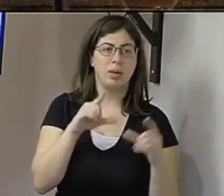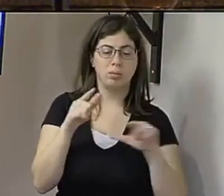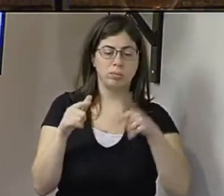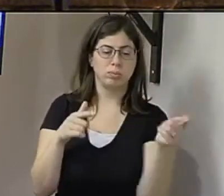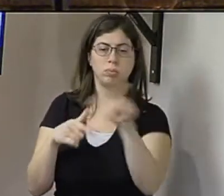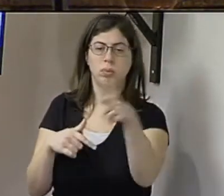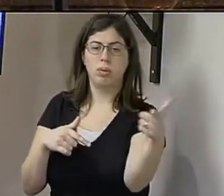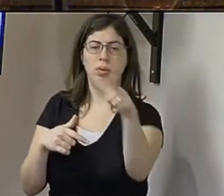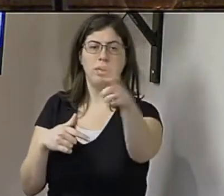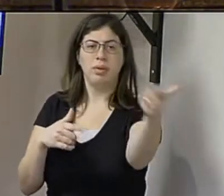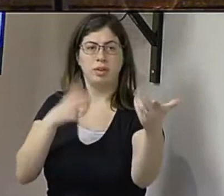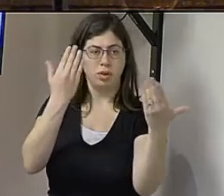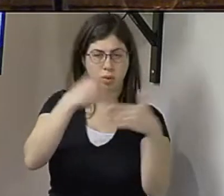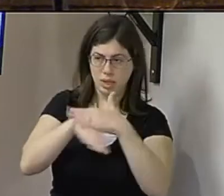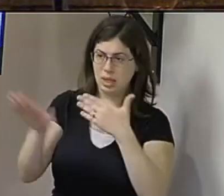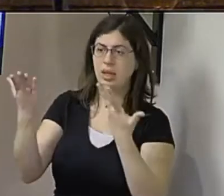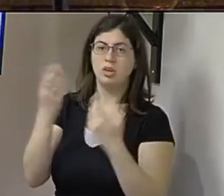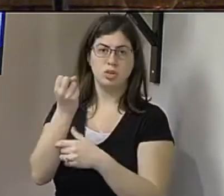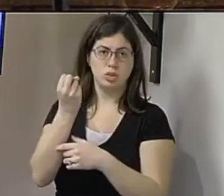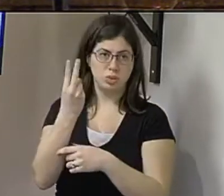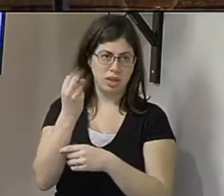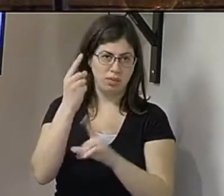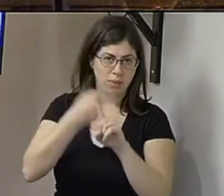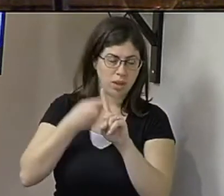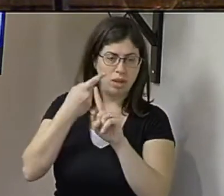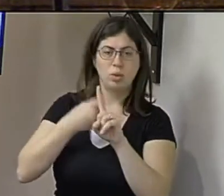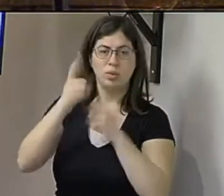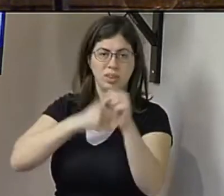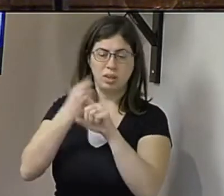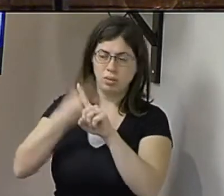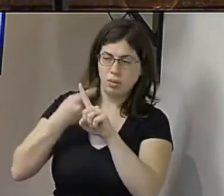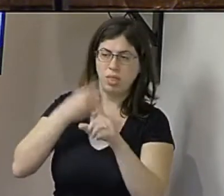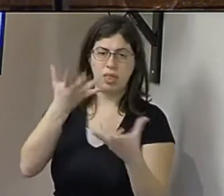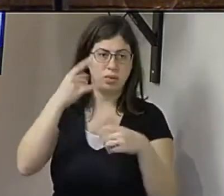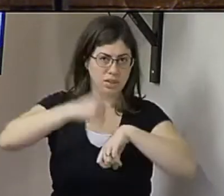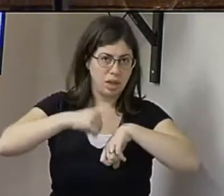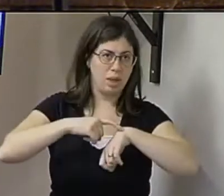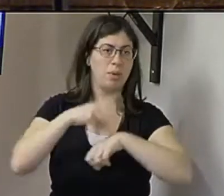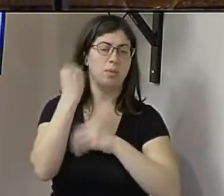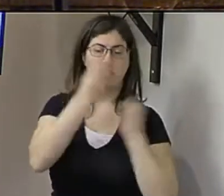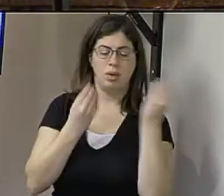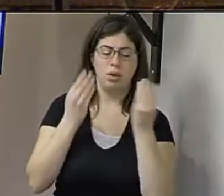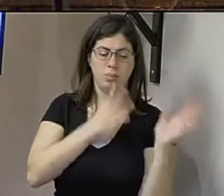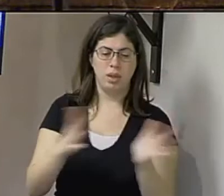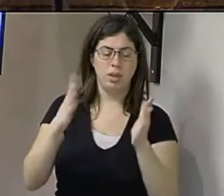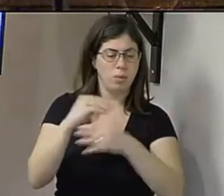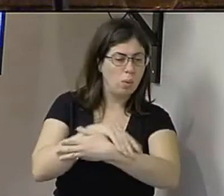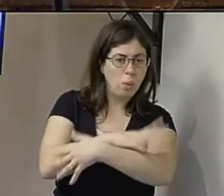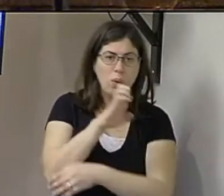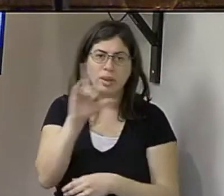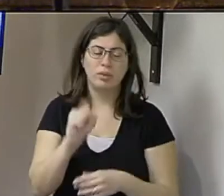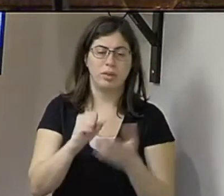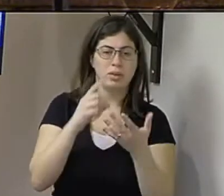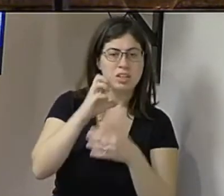young woman to go into King Ahasuerus, after being 12 months under the regulations for the women, since this was the regular period of their beautifying, 6 months with oil of myrrh and 6 months